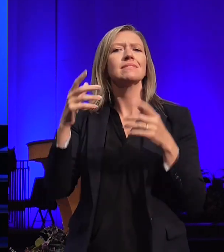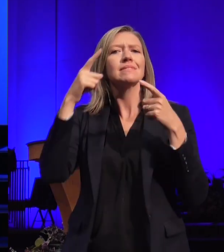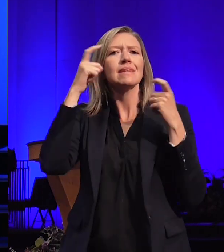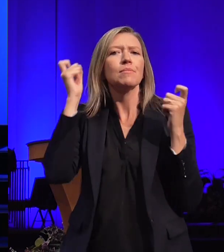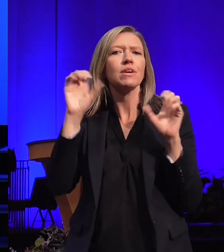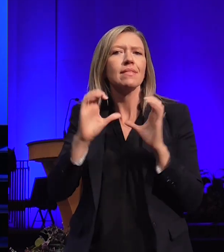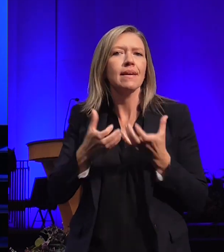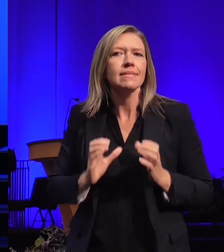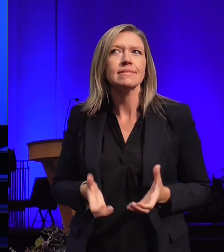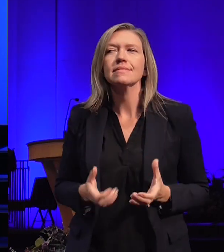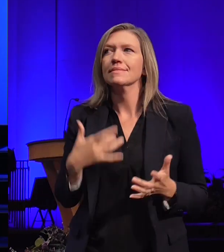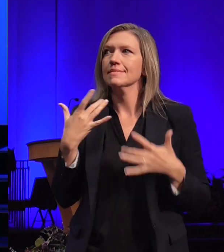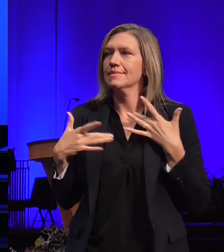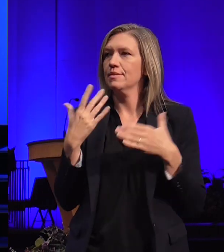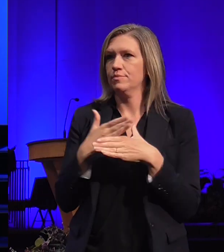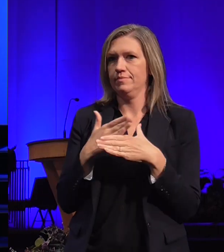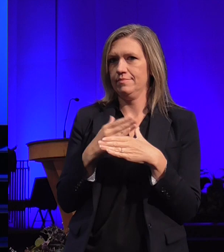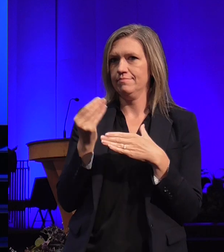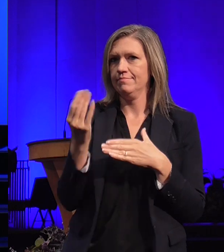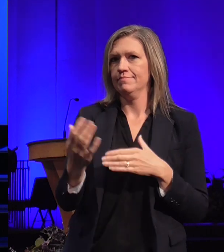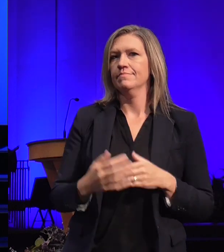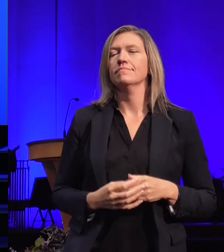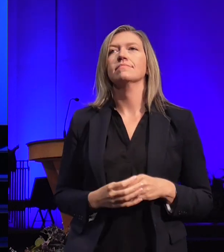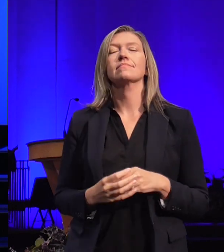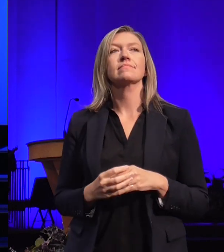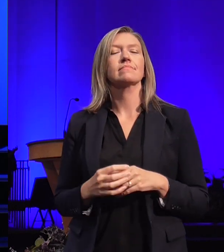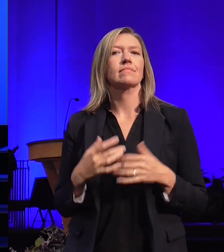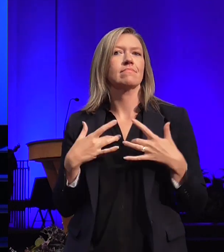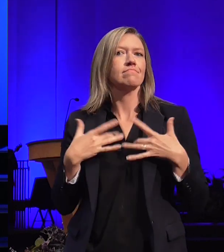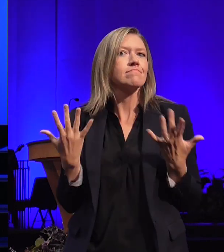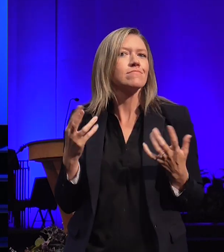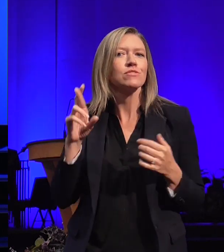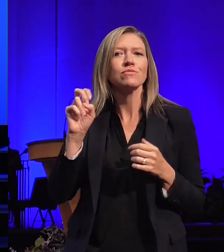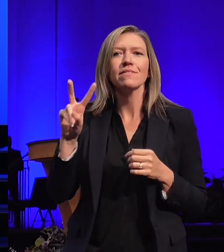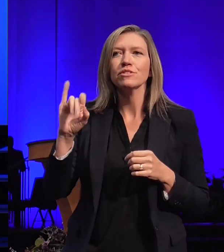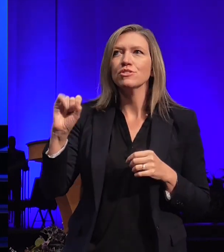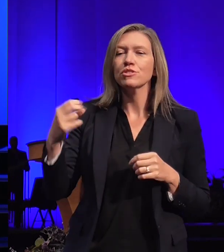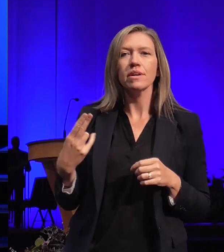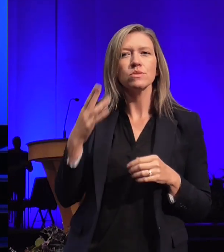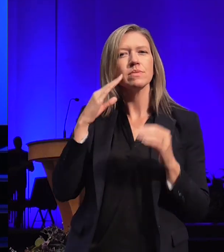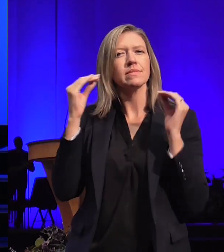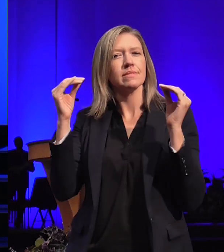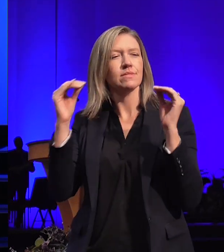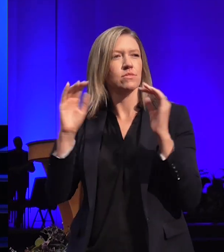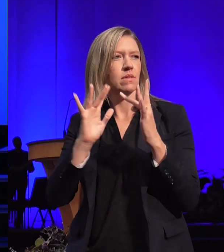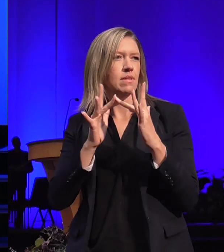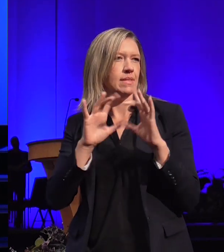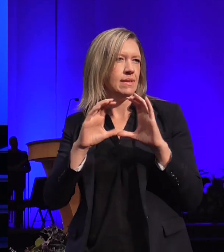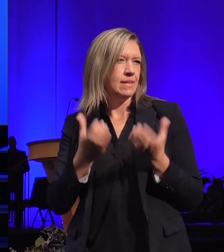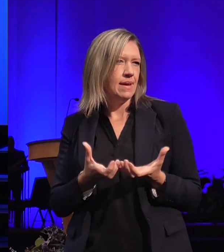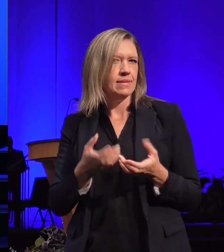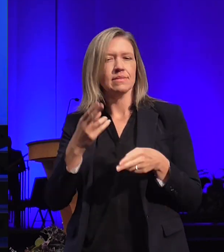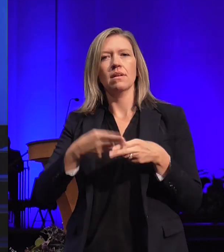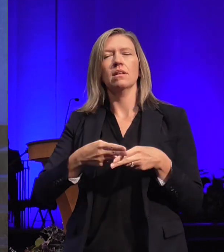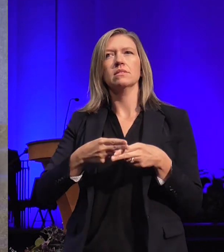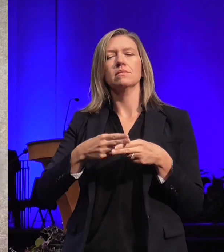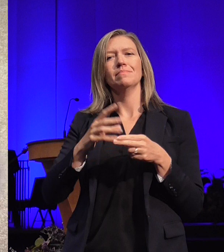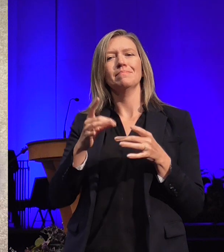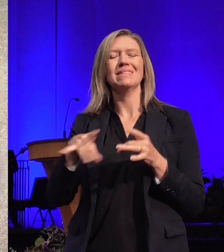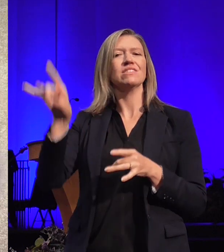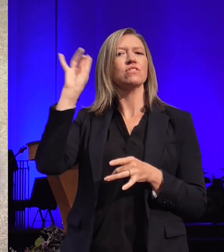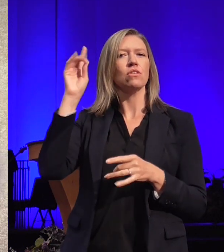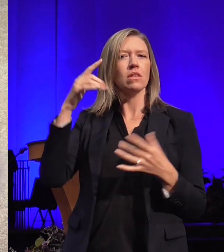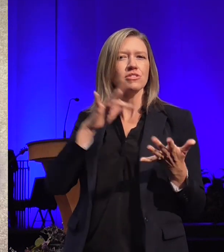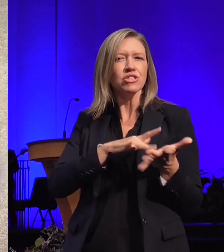classes that we're excited to tell you about. We're very happy that Reverend Josh is going to be teaching an online class called The Mystical